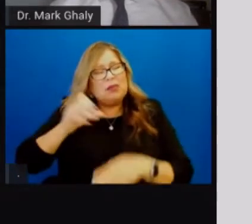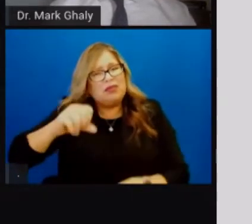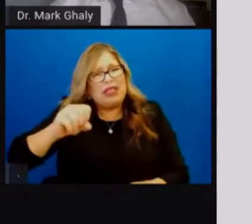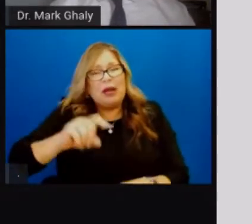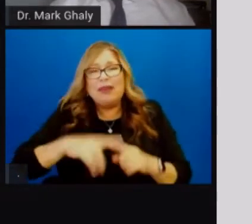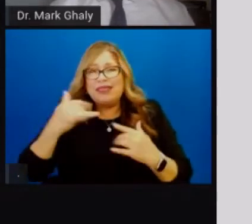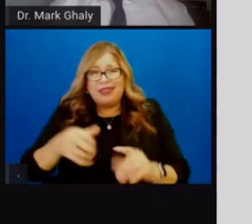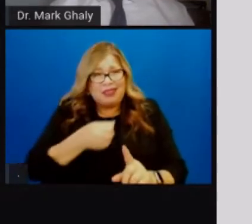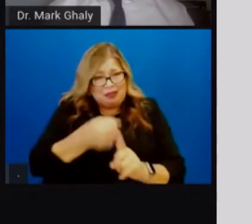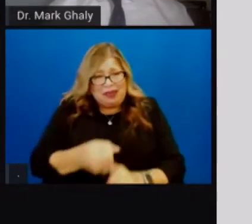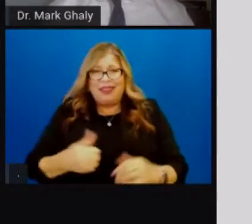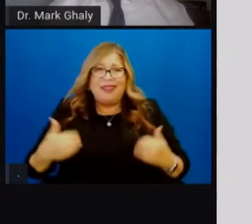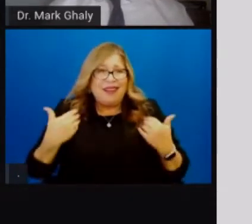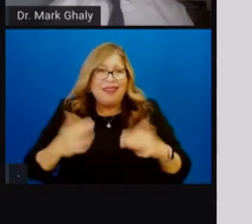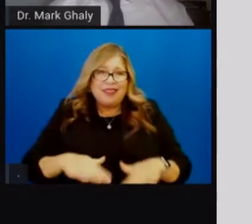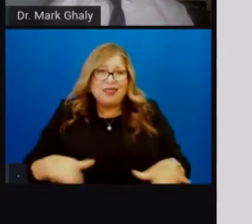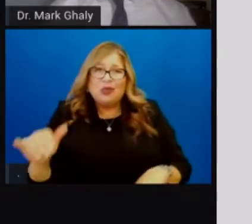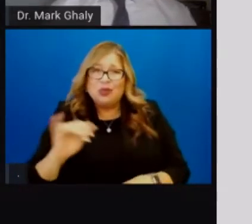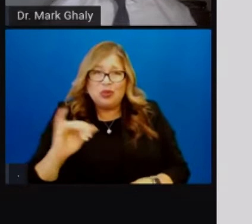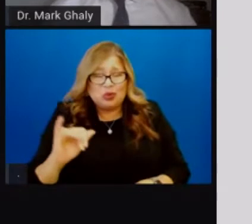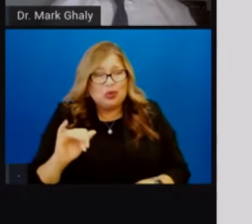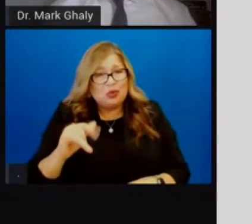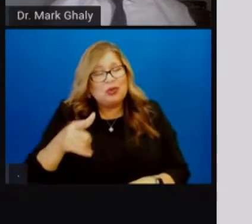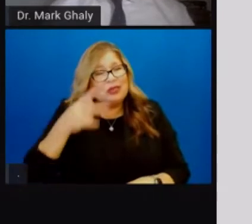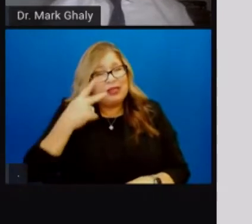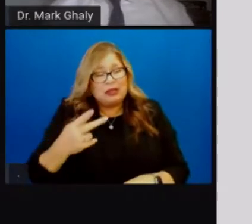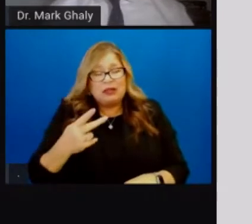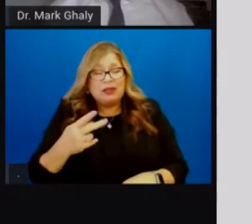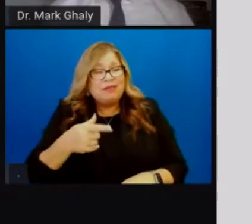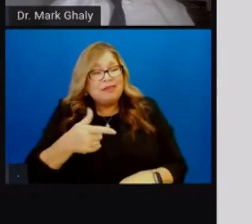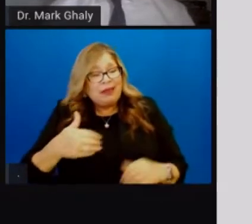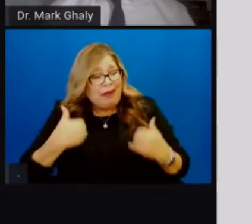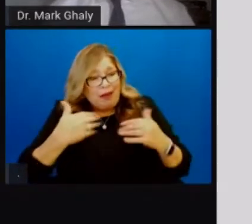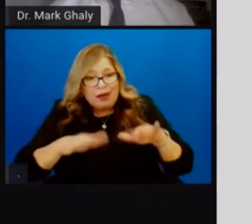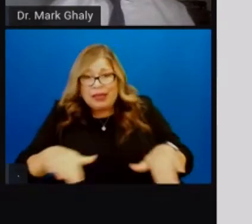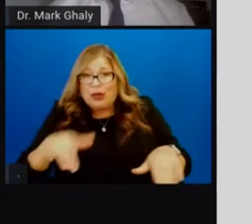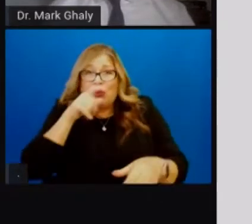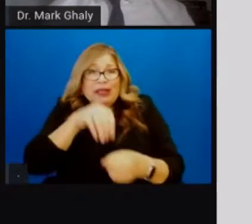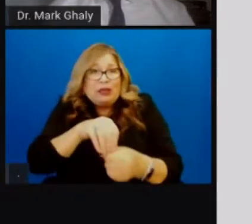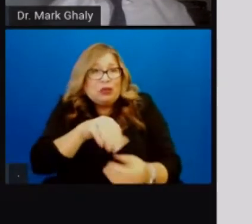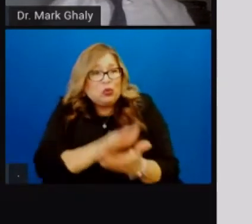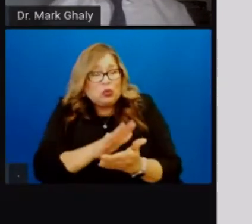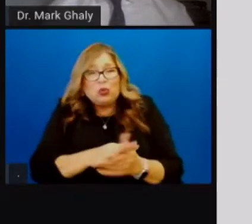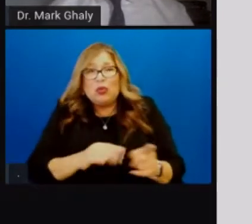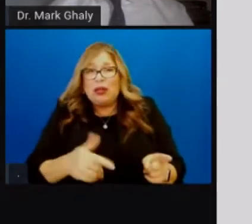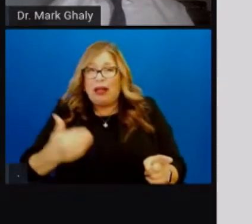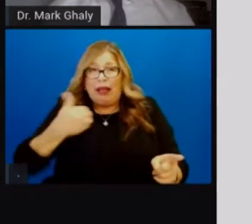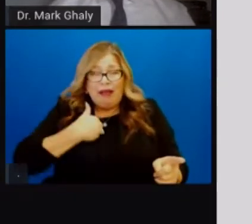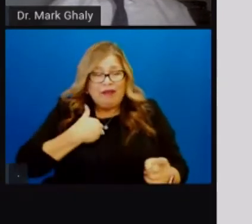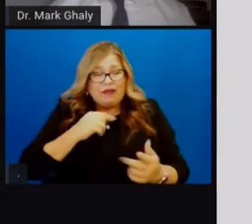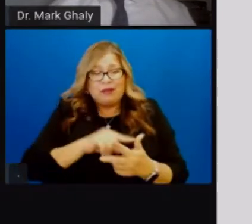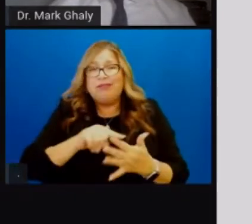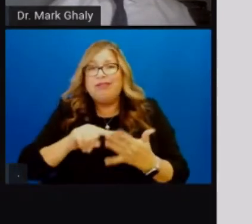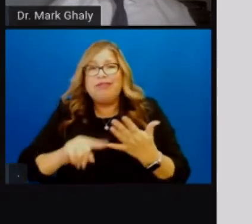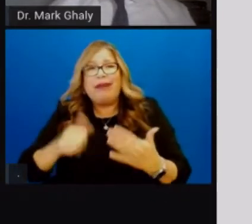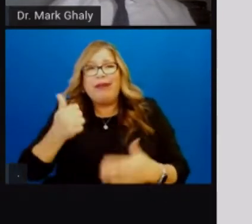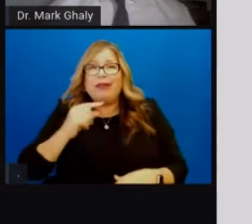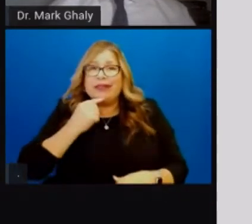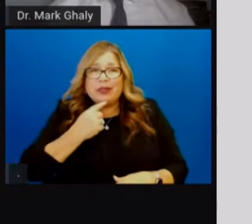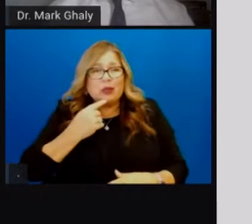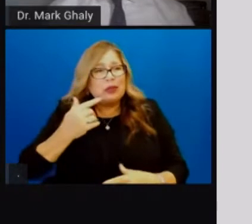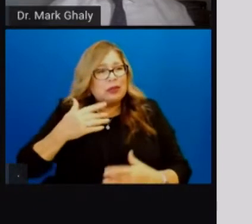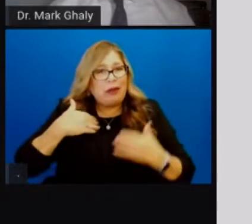it's still not uncommon to see a young person in one of our schools with more than one of these conditions, and they face the